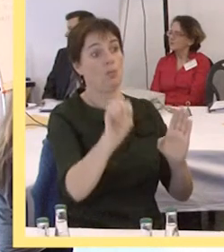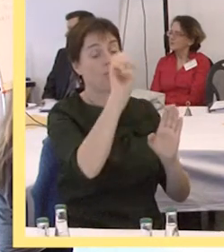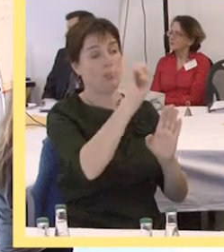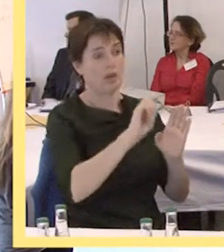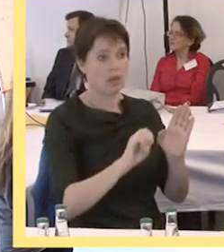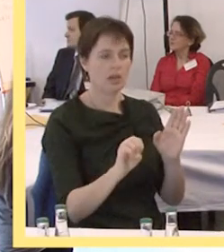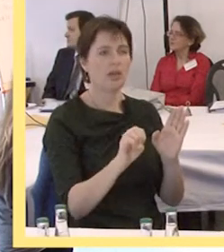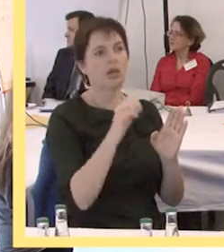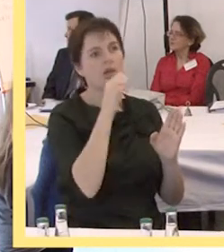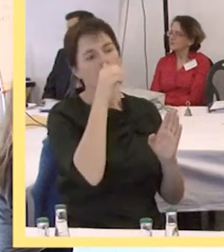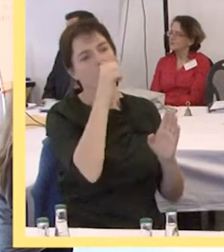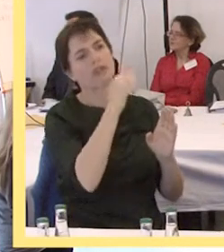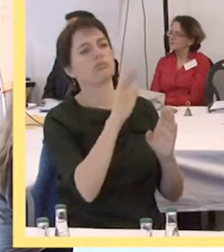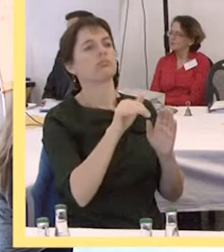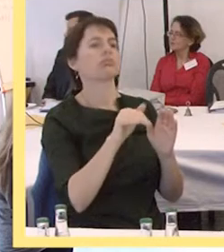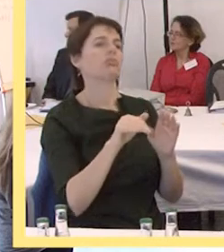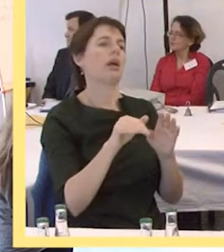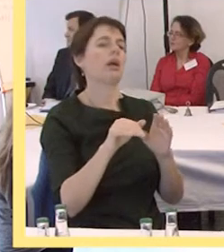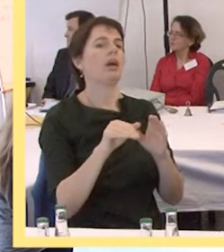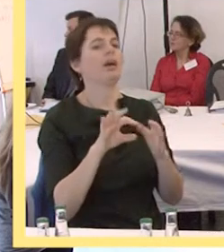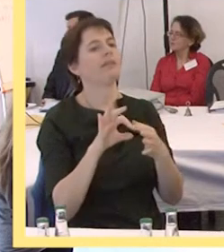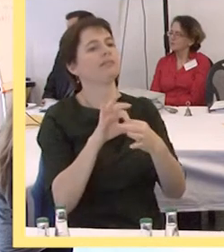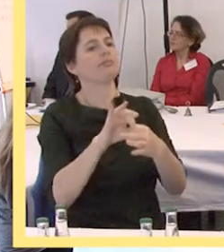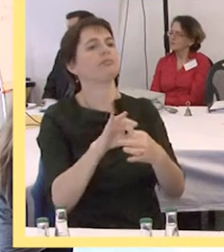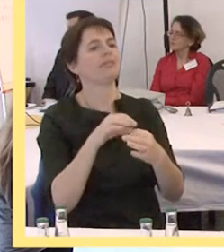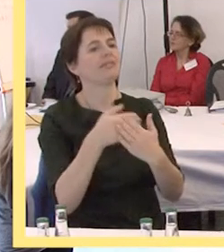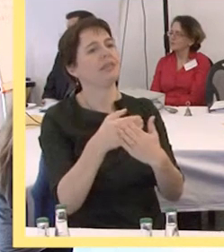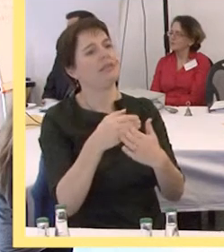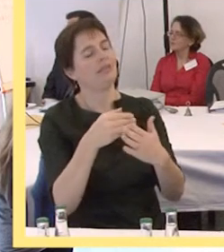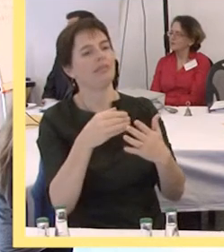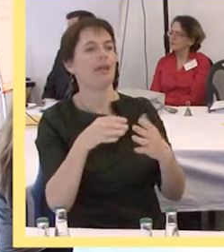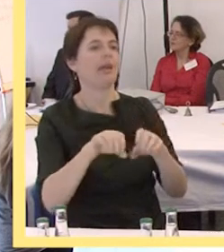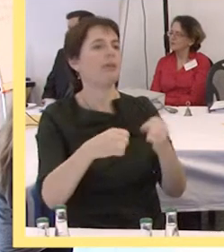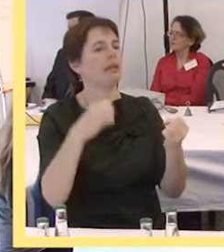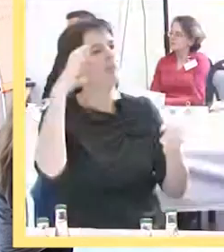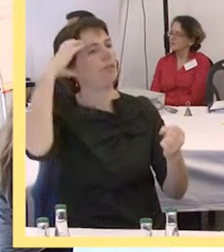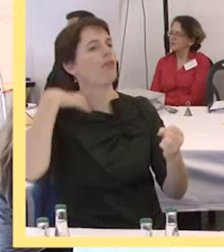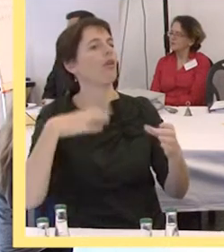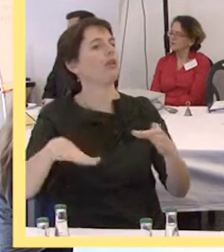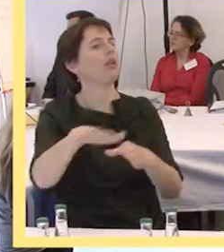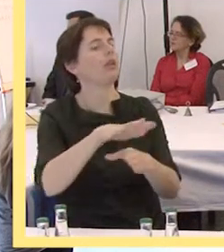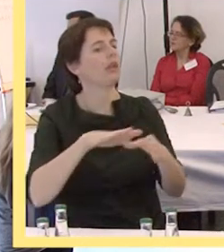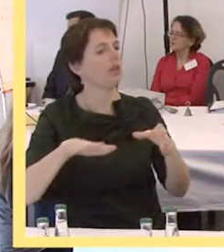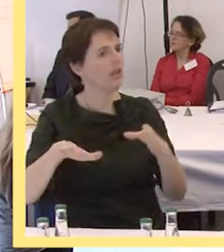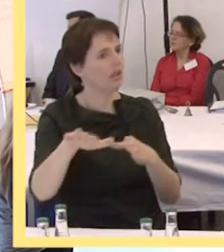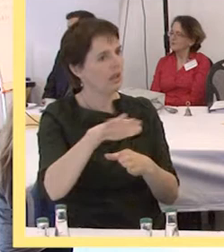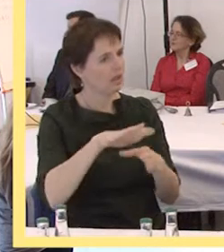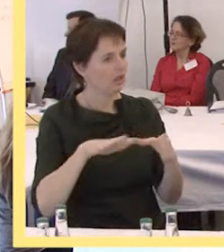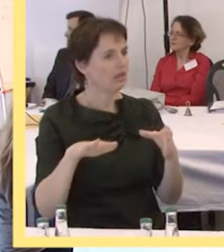to a general level, so to the general population and to all phases, but they focus on the response